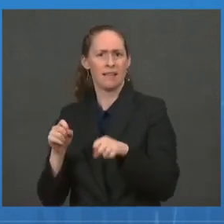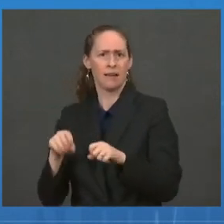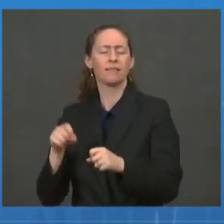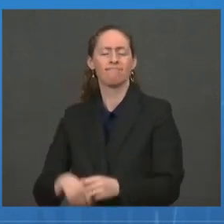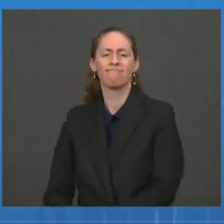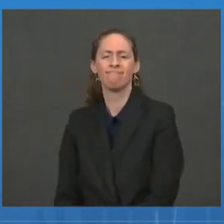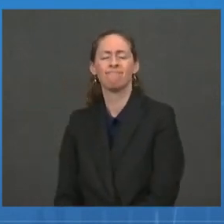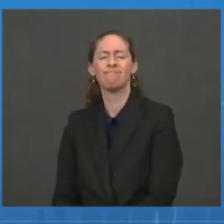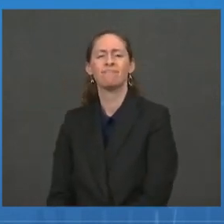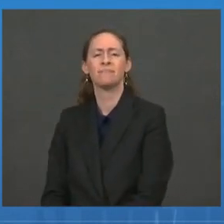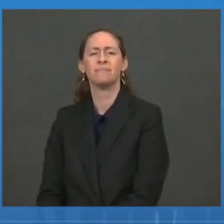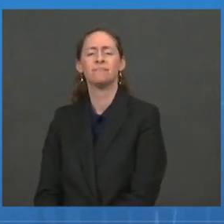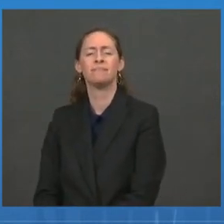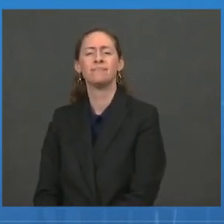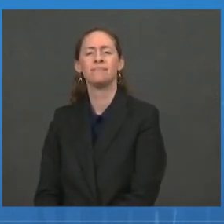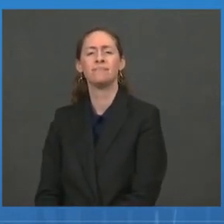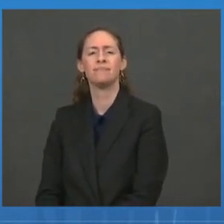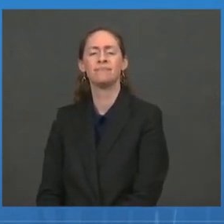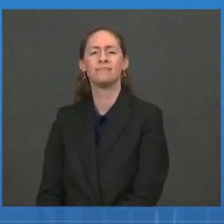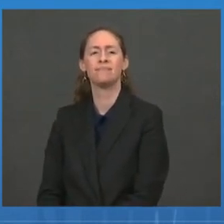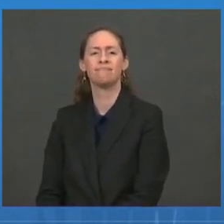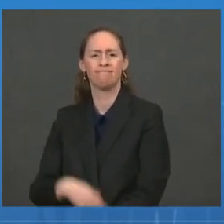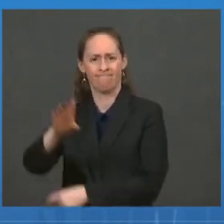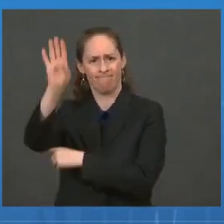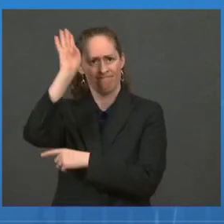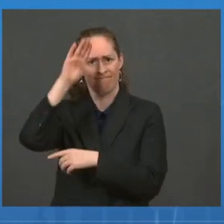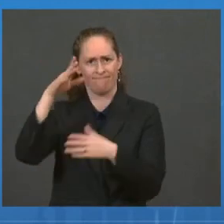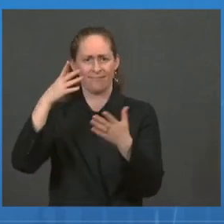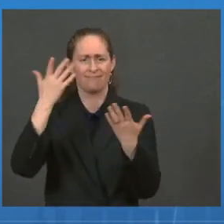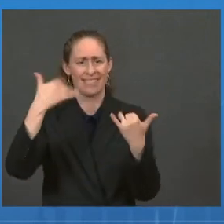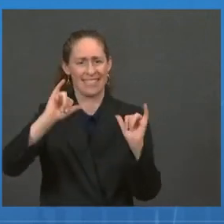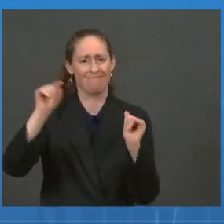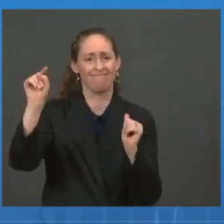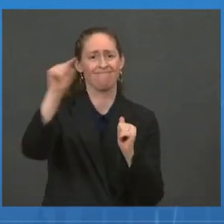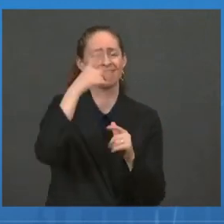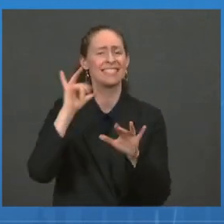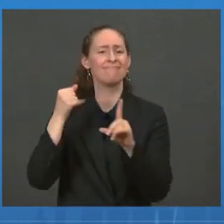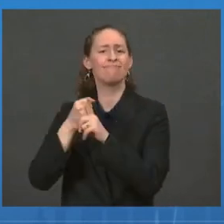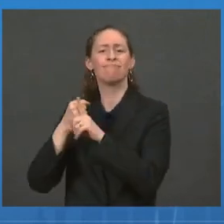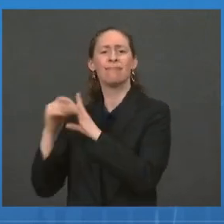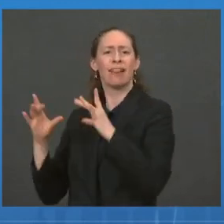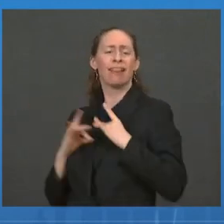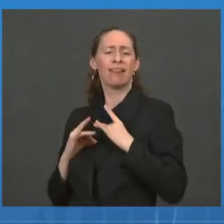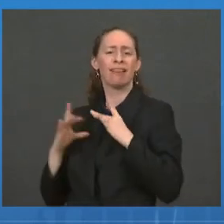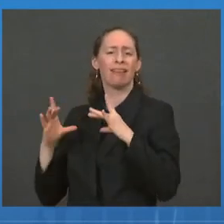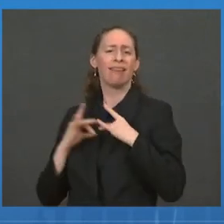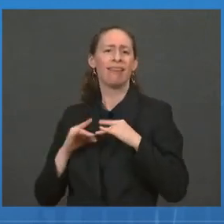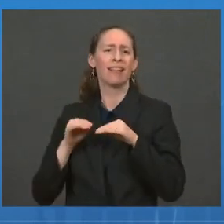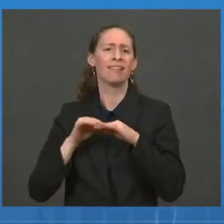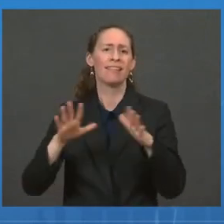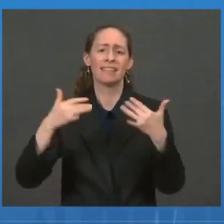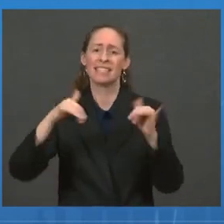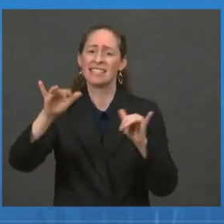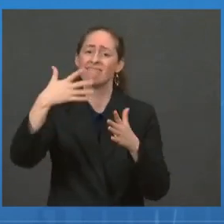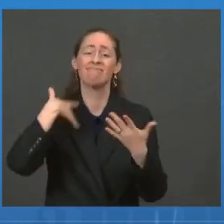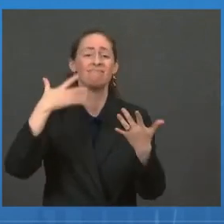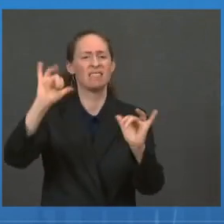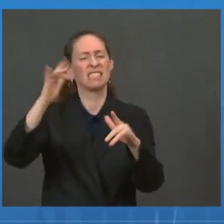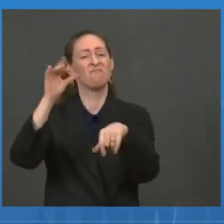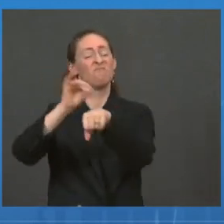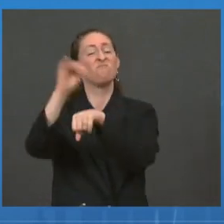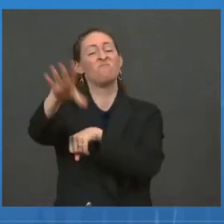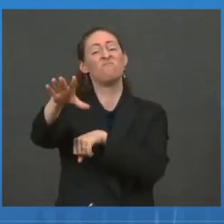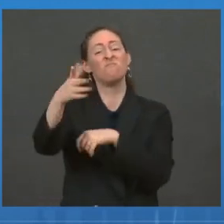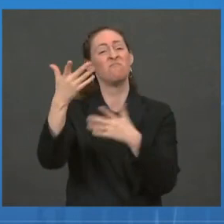public indoor settings in these areas washing your hands frequently and physical distancing these methods work to prevent the